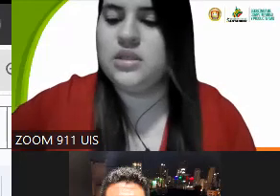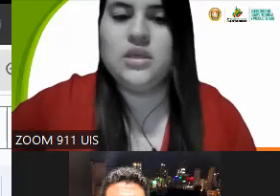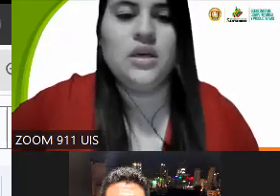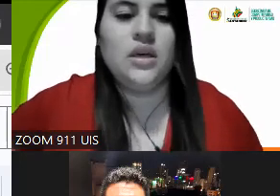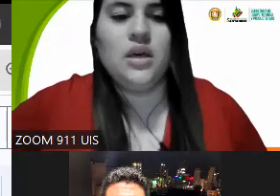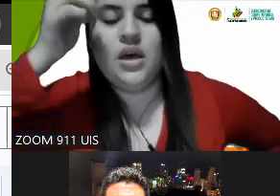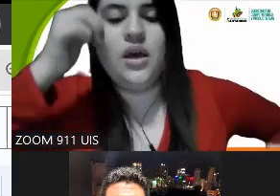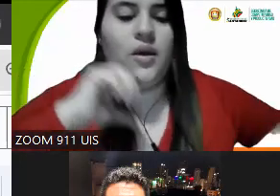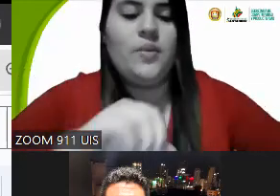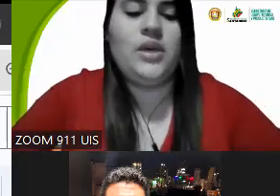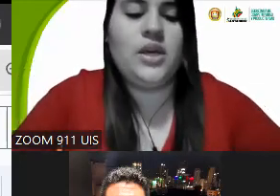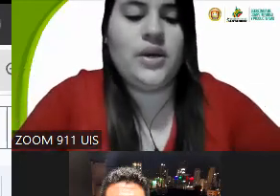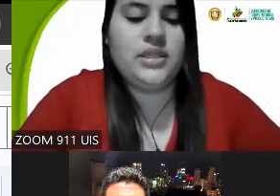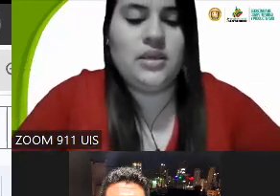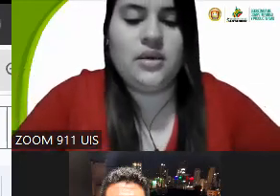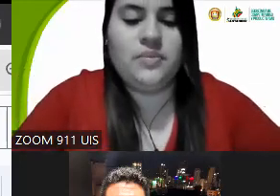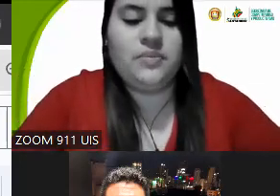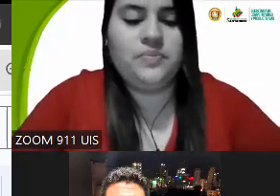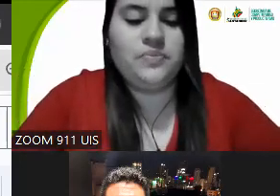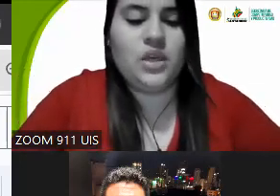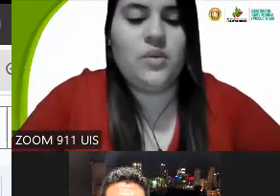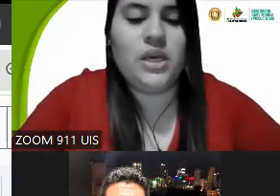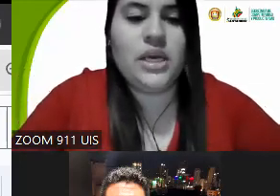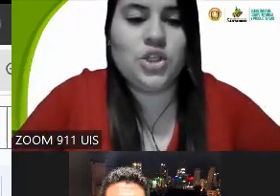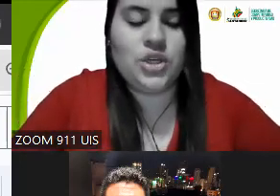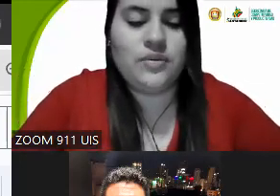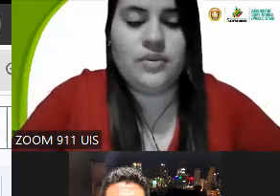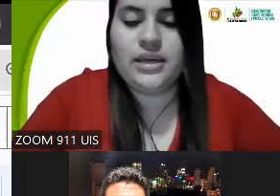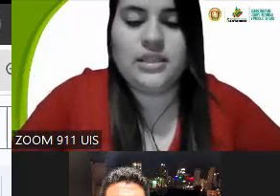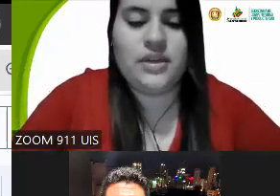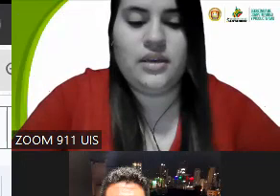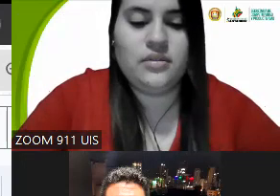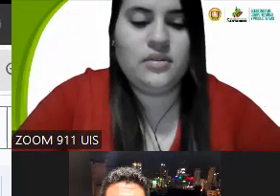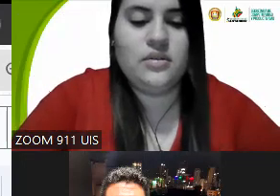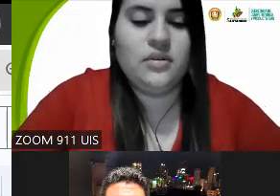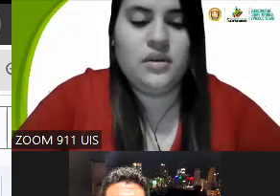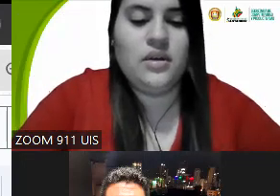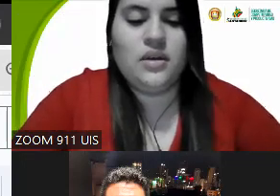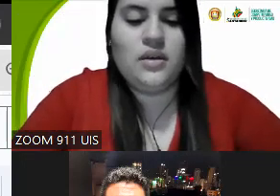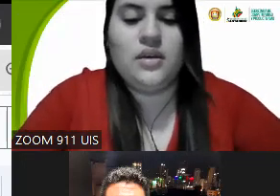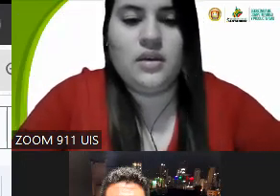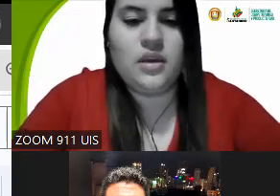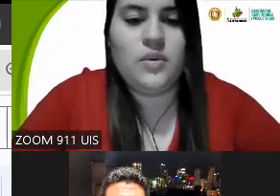happened. Here is the communication, the activity,